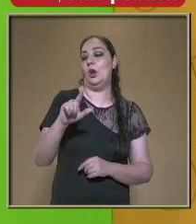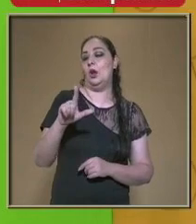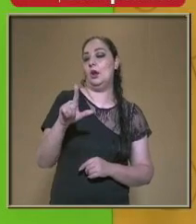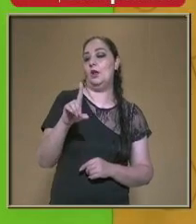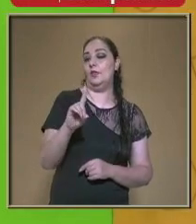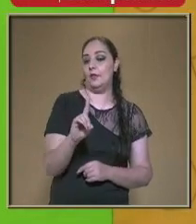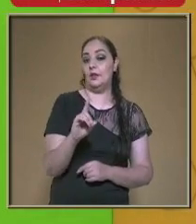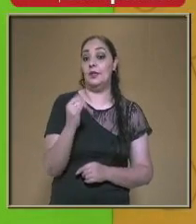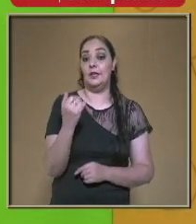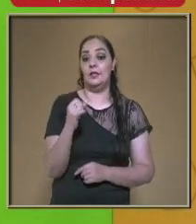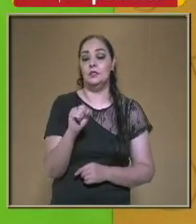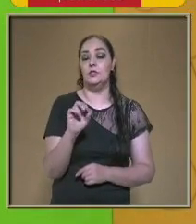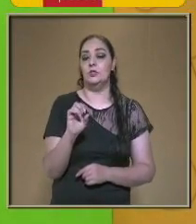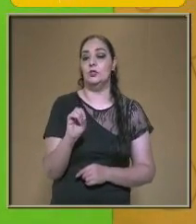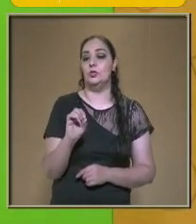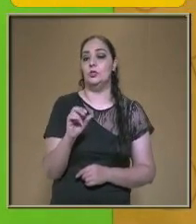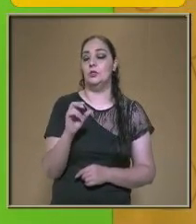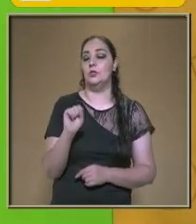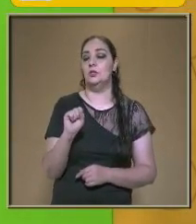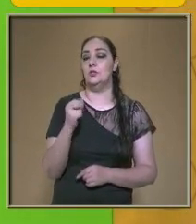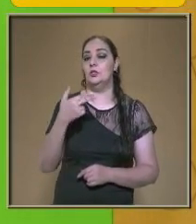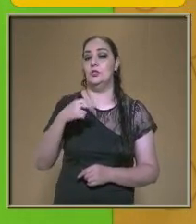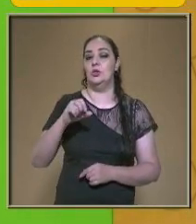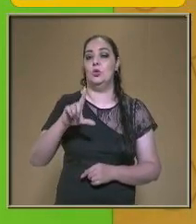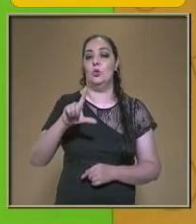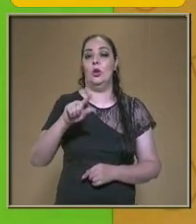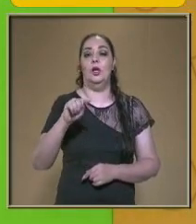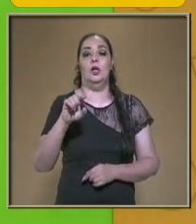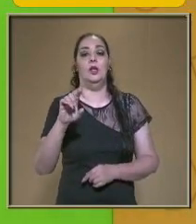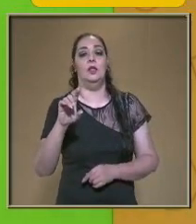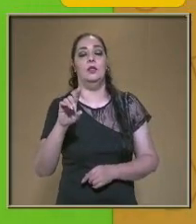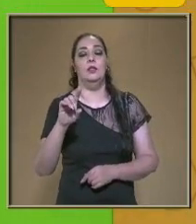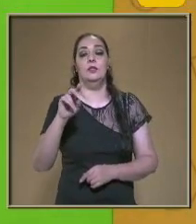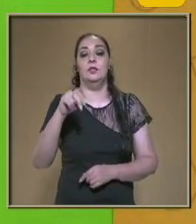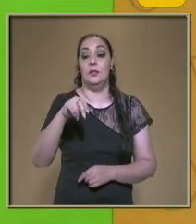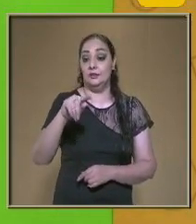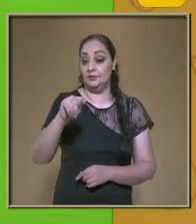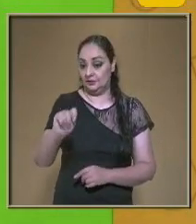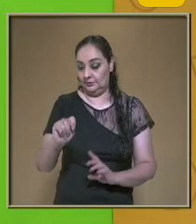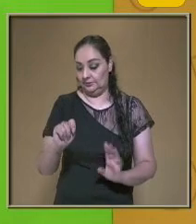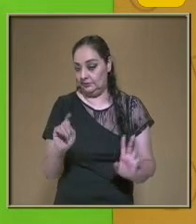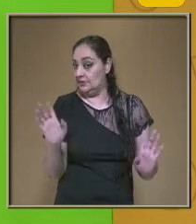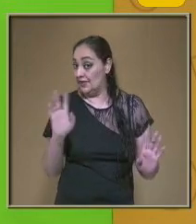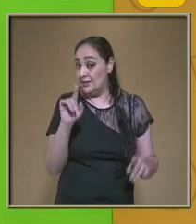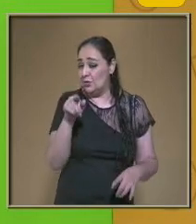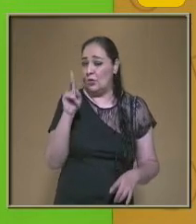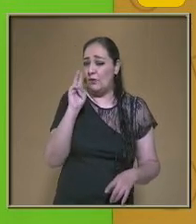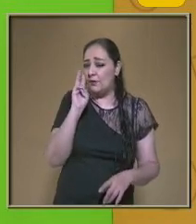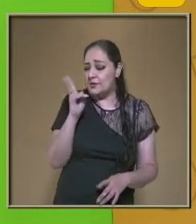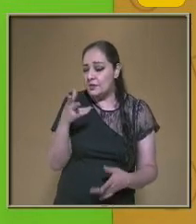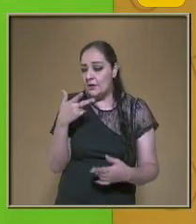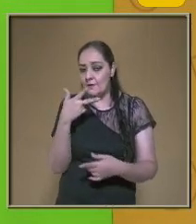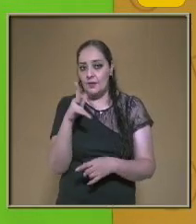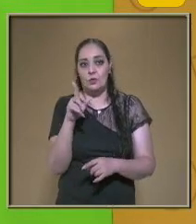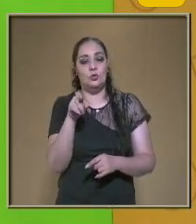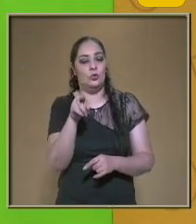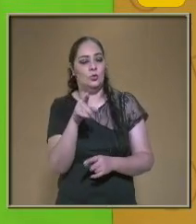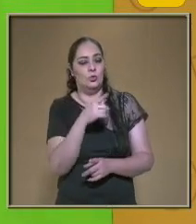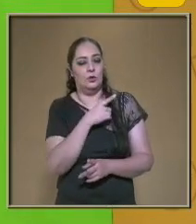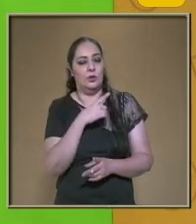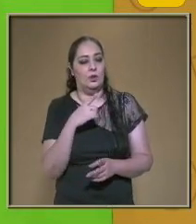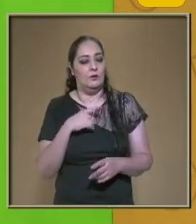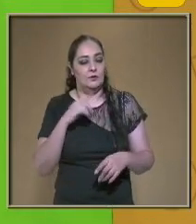pay attention to the video, okay, you must identify the use of should and